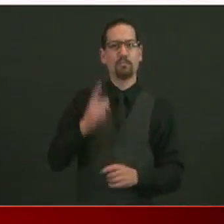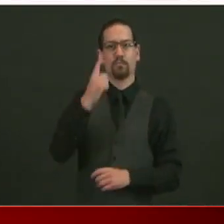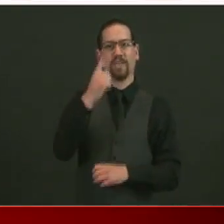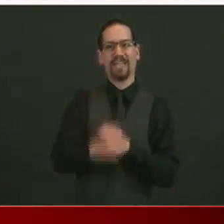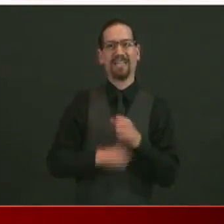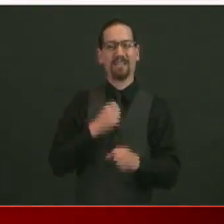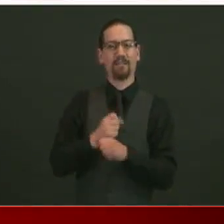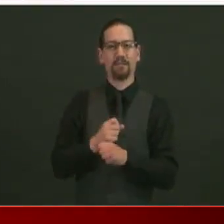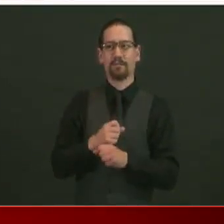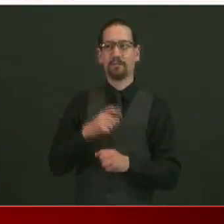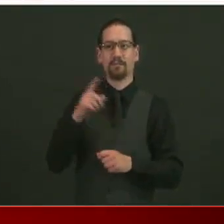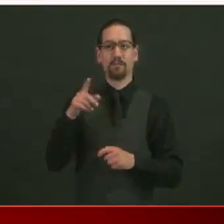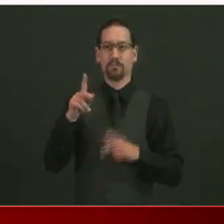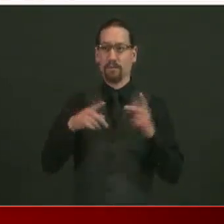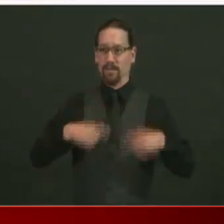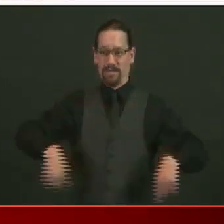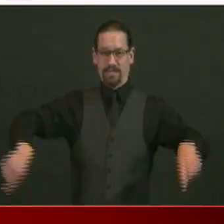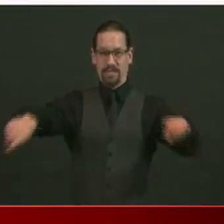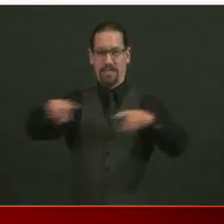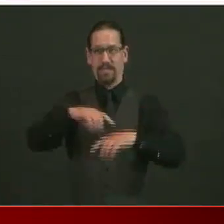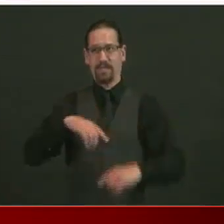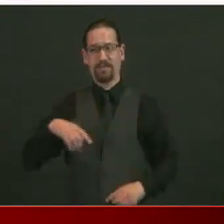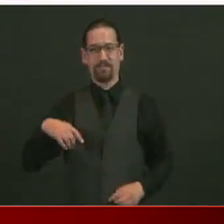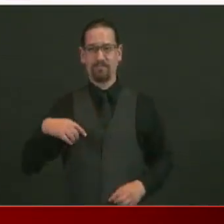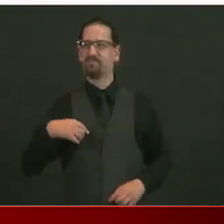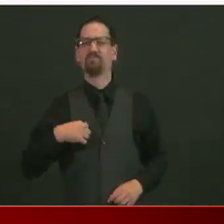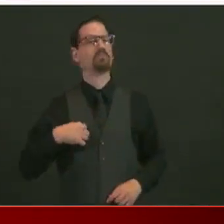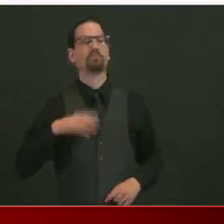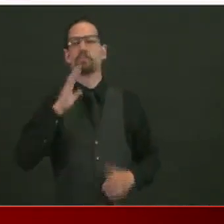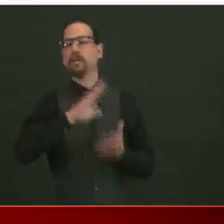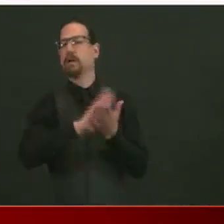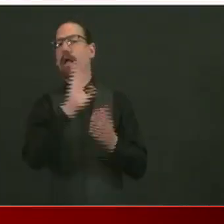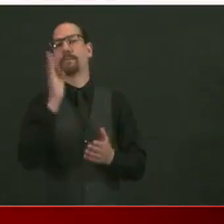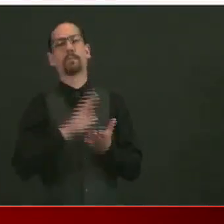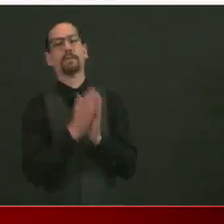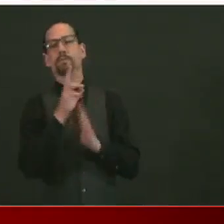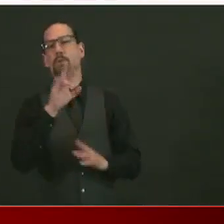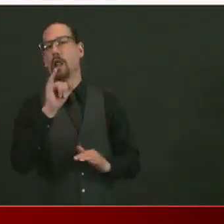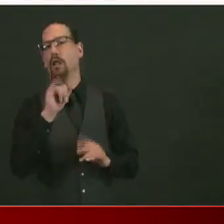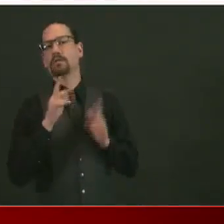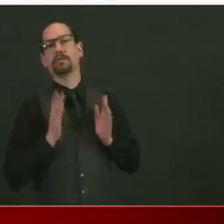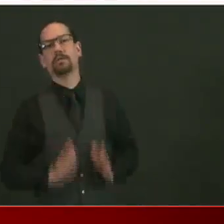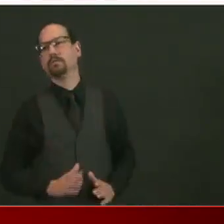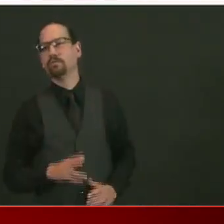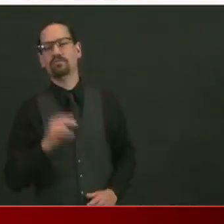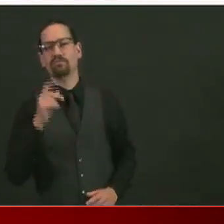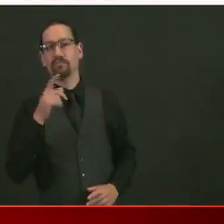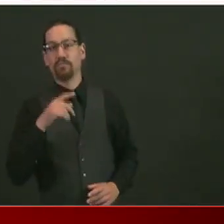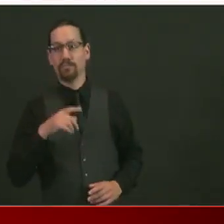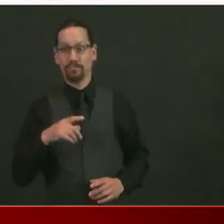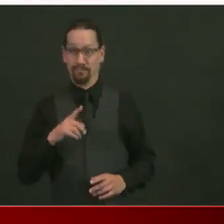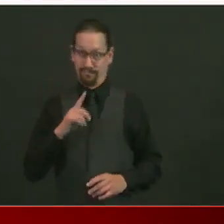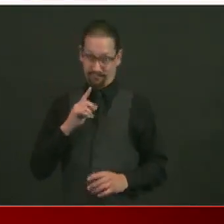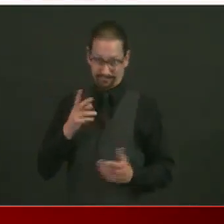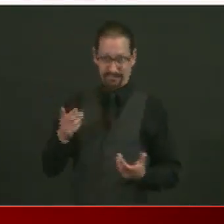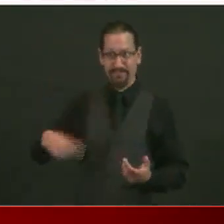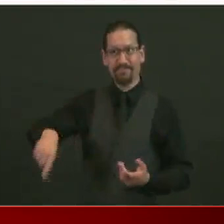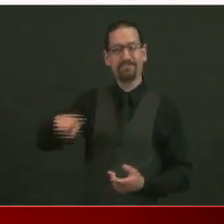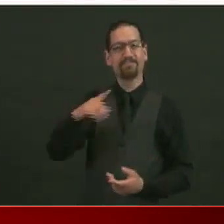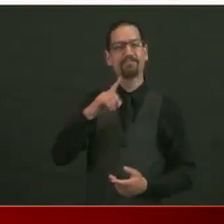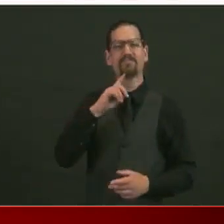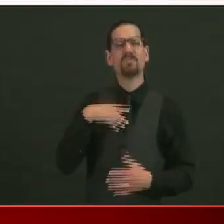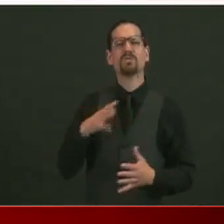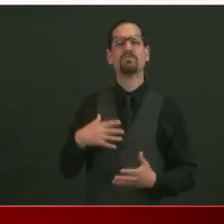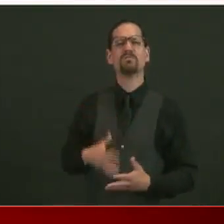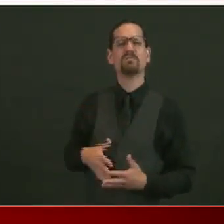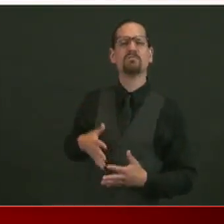you're wrong. I'm a Rhode Islander, so I can't think of a better place to be under such situation.